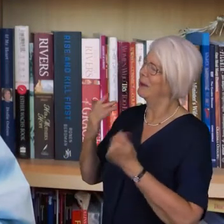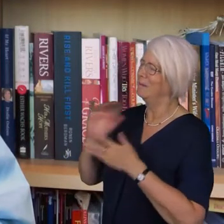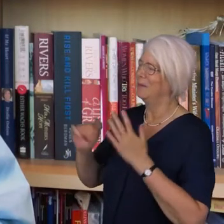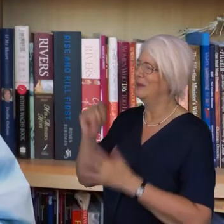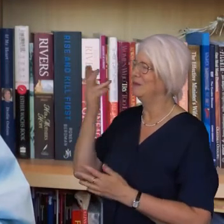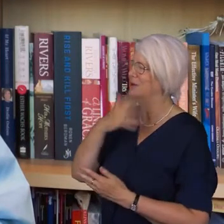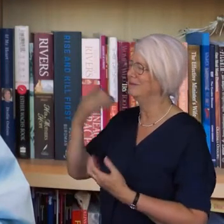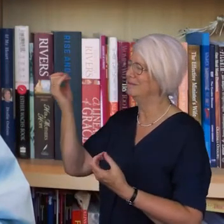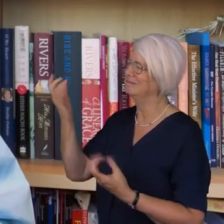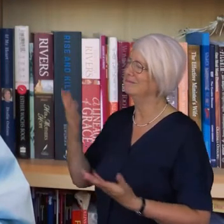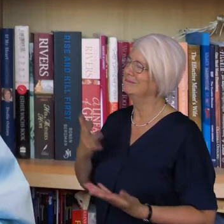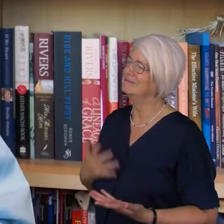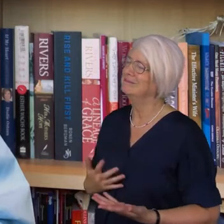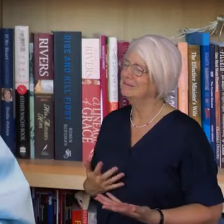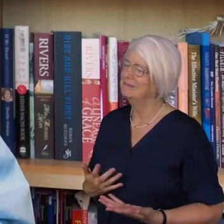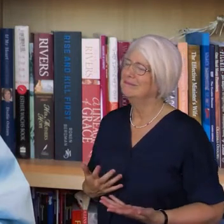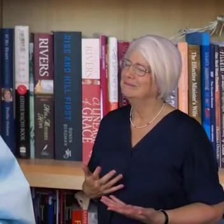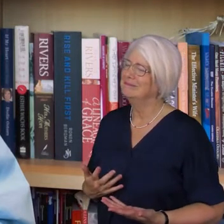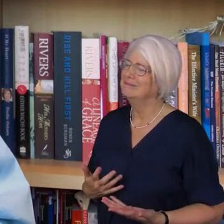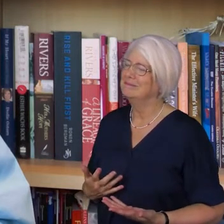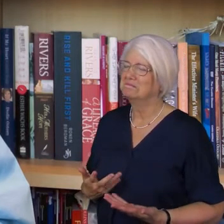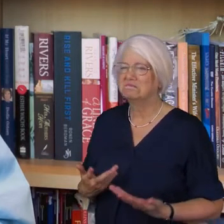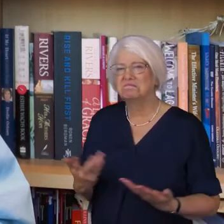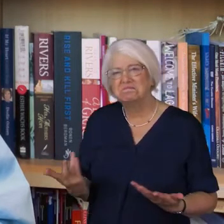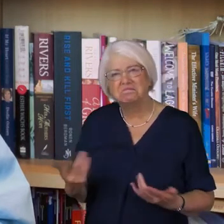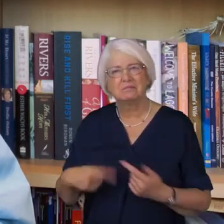presence. Come, Holy Spirit.